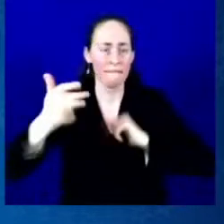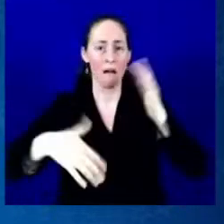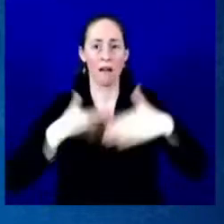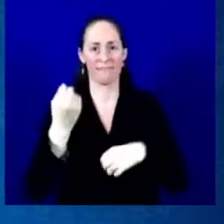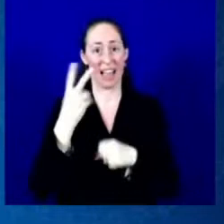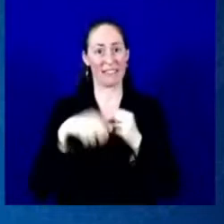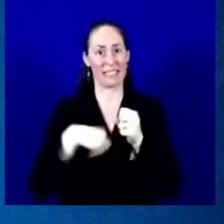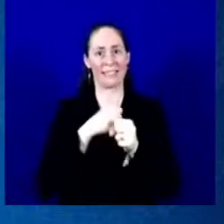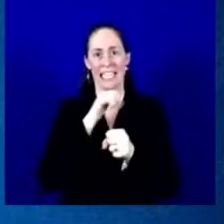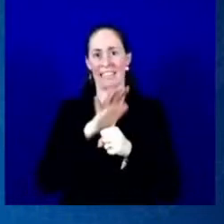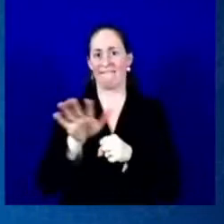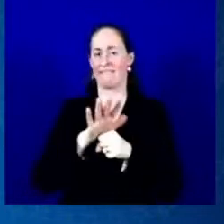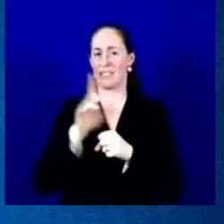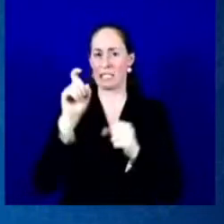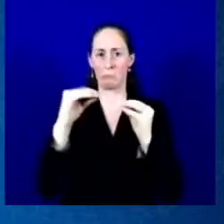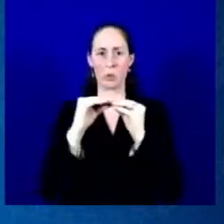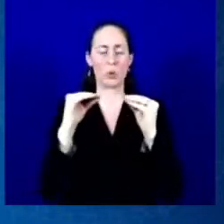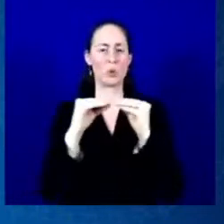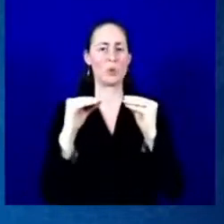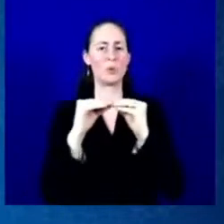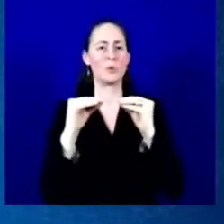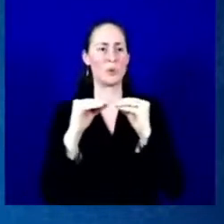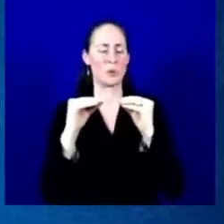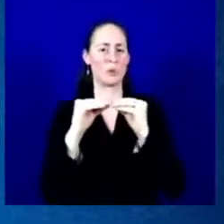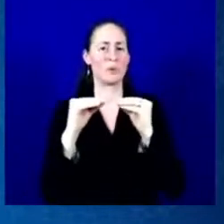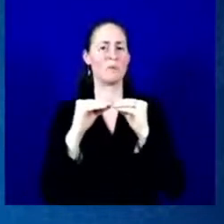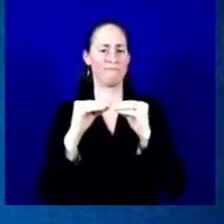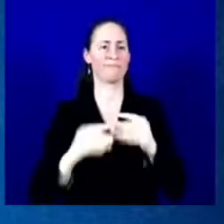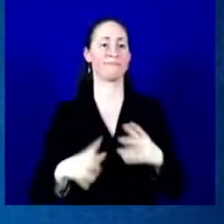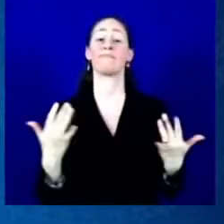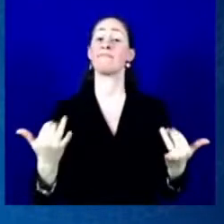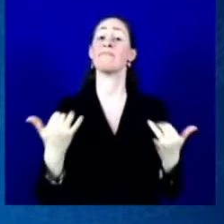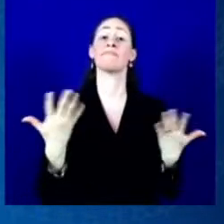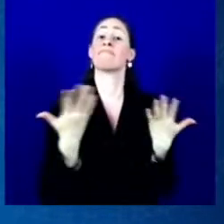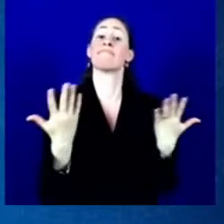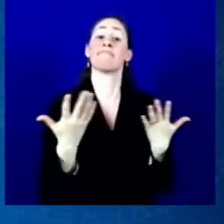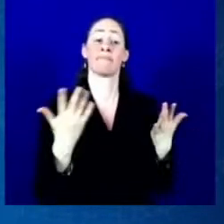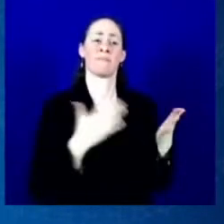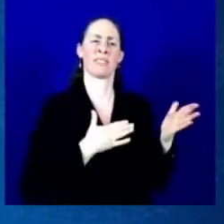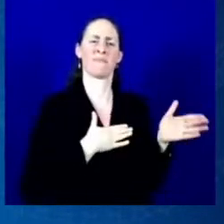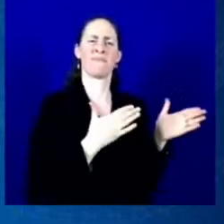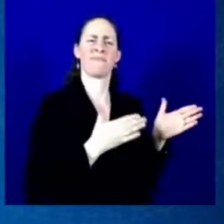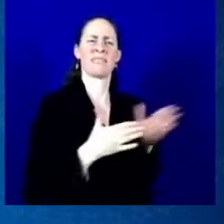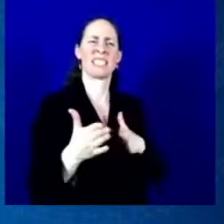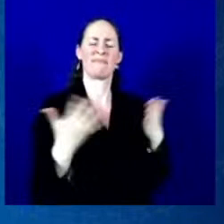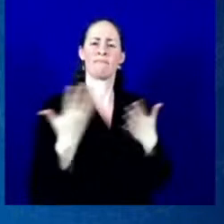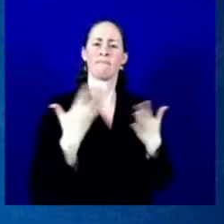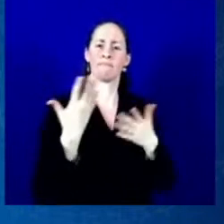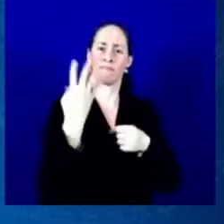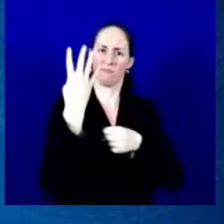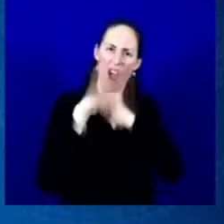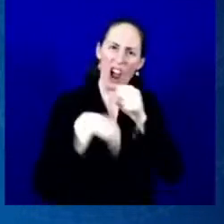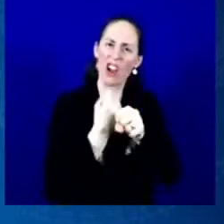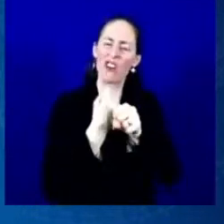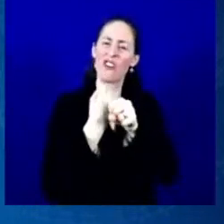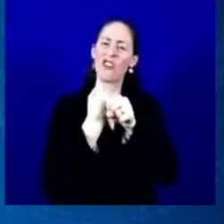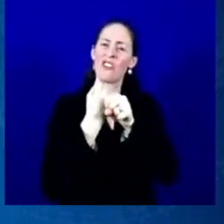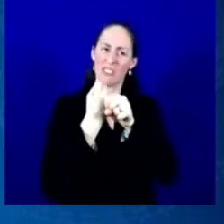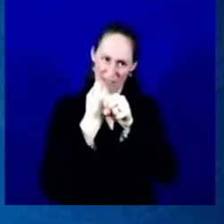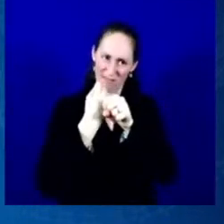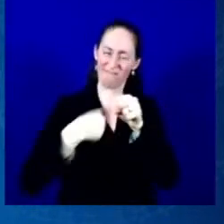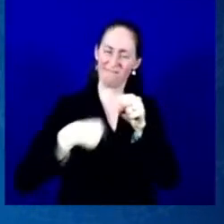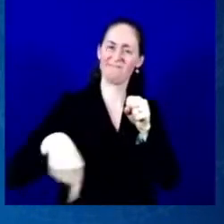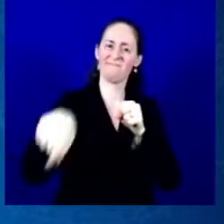my American Families Plan guarantees 4 additional years of public education for every person in America, starting as early as we can.